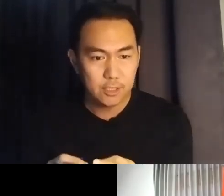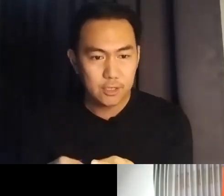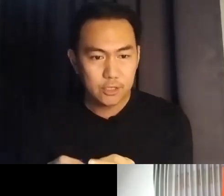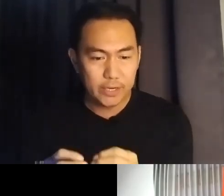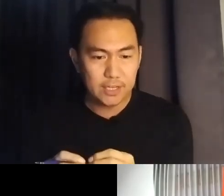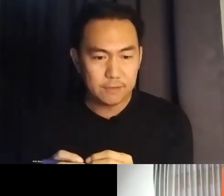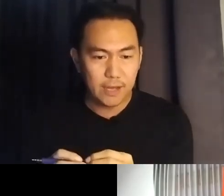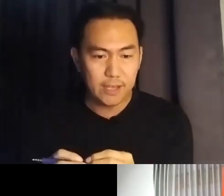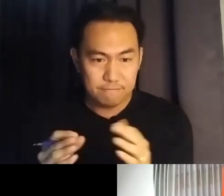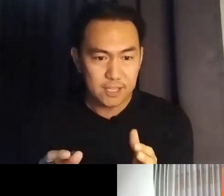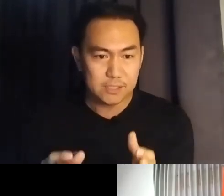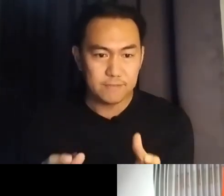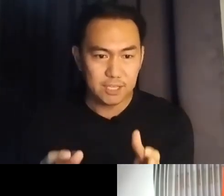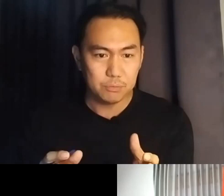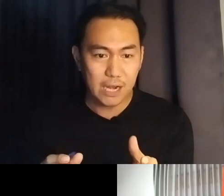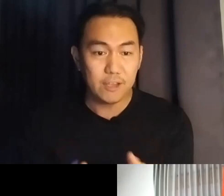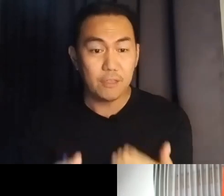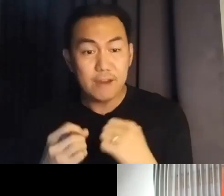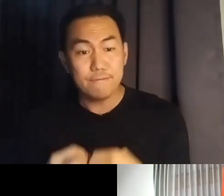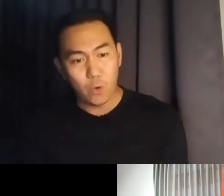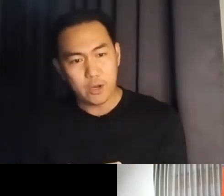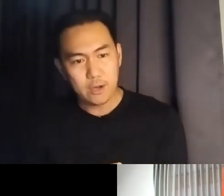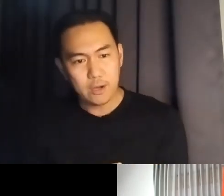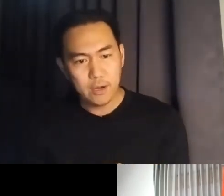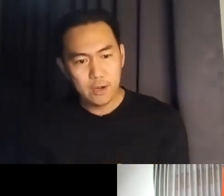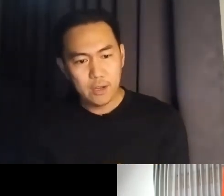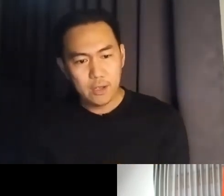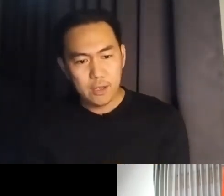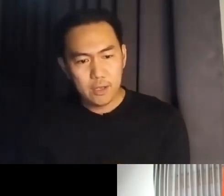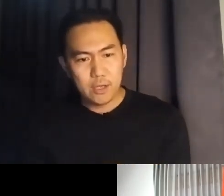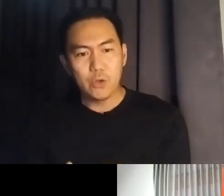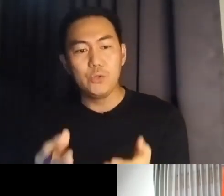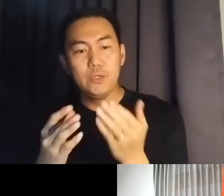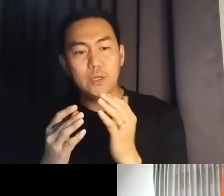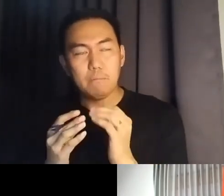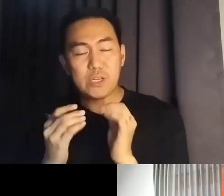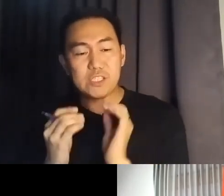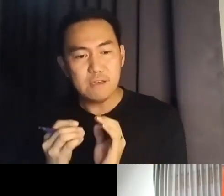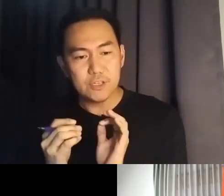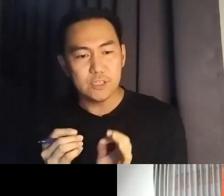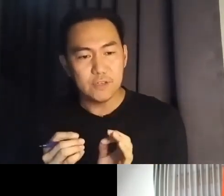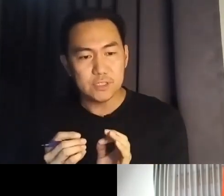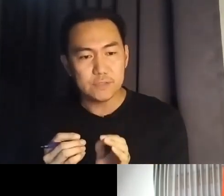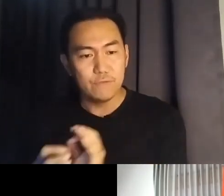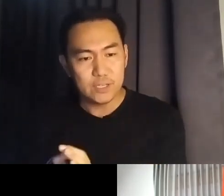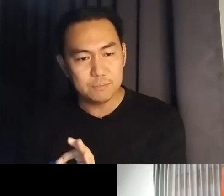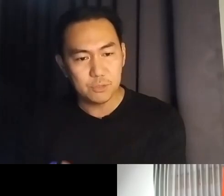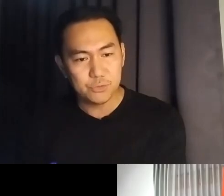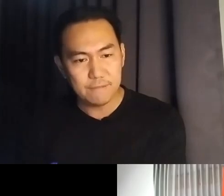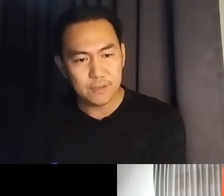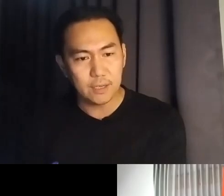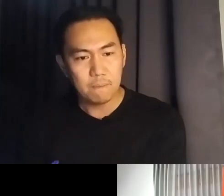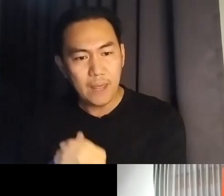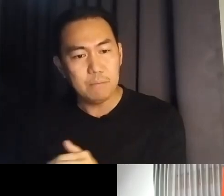sufficient to identify a victim as a victim of trafficking, and therefore could receive the services for victims